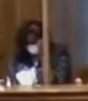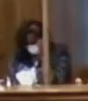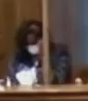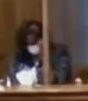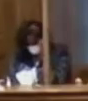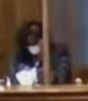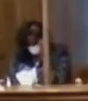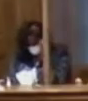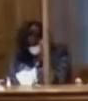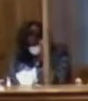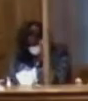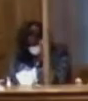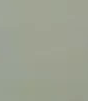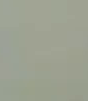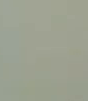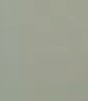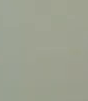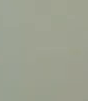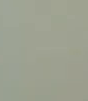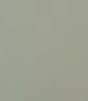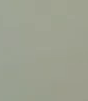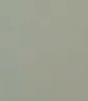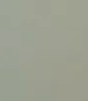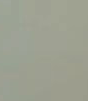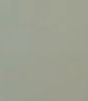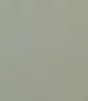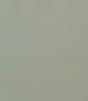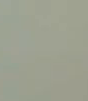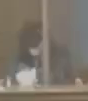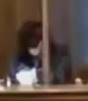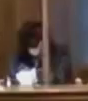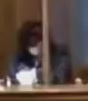Commissioner Ariola. Thank you, Mr. Mayor. I'd like to move resolution